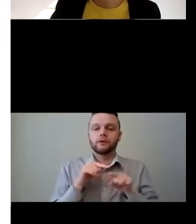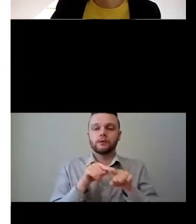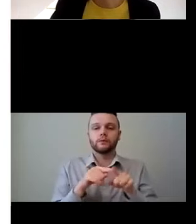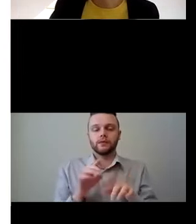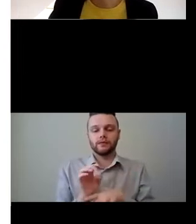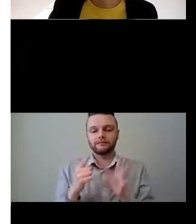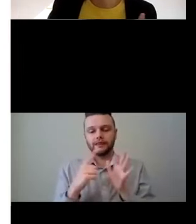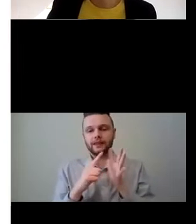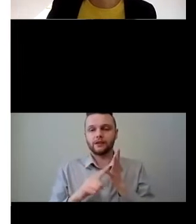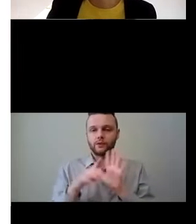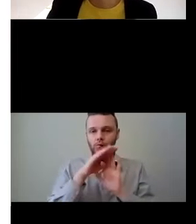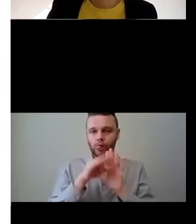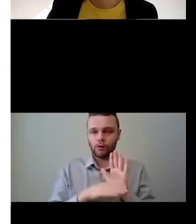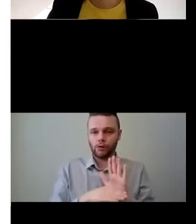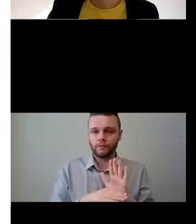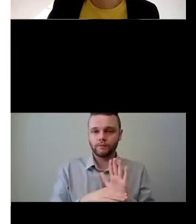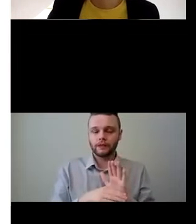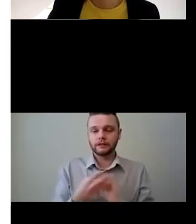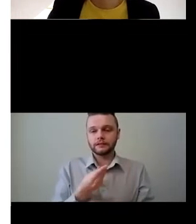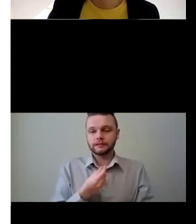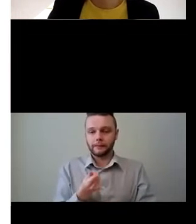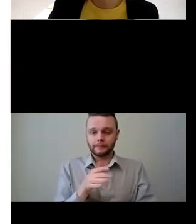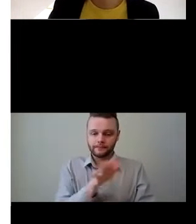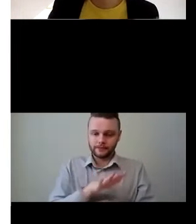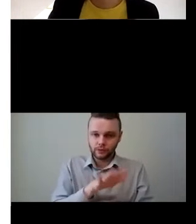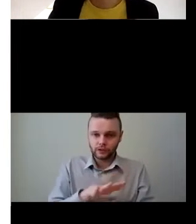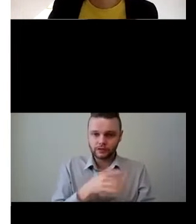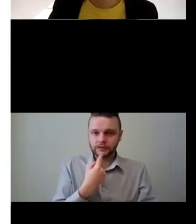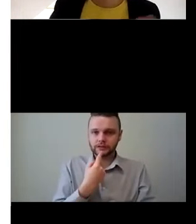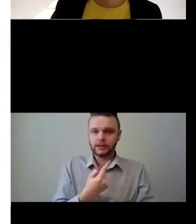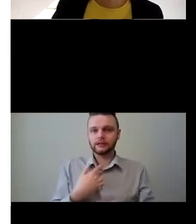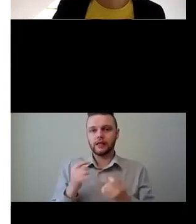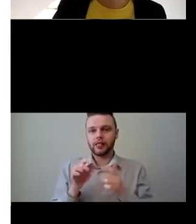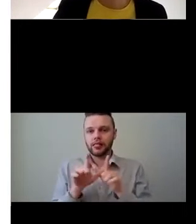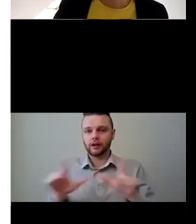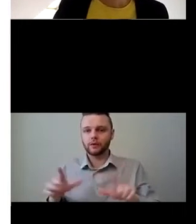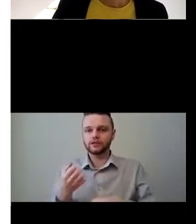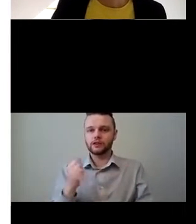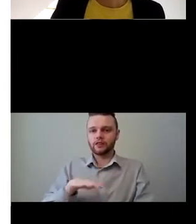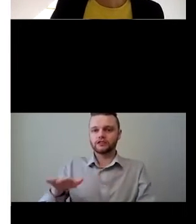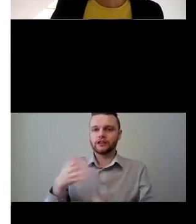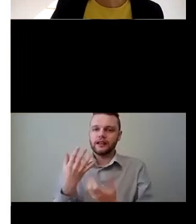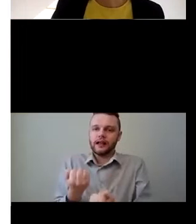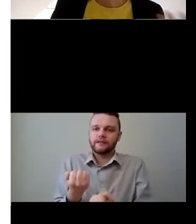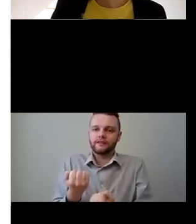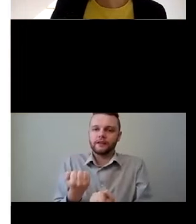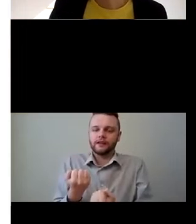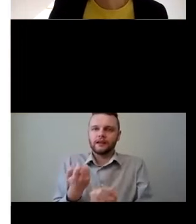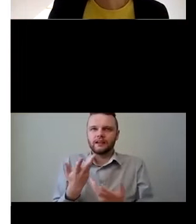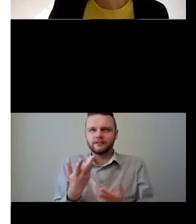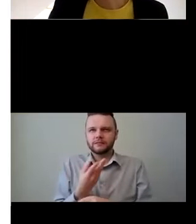law, which may sometimes in certain situations say it's a language which the child is